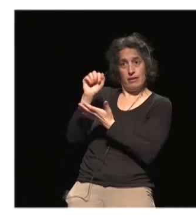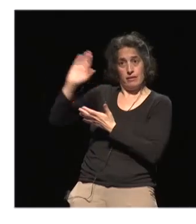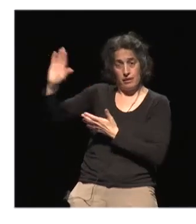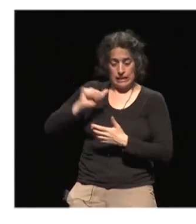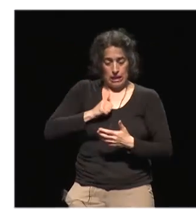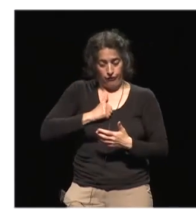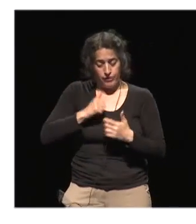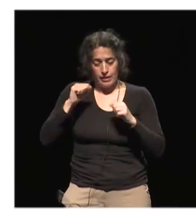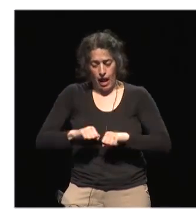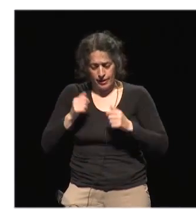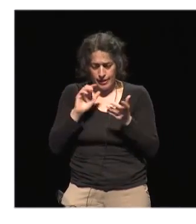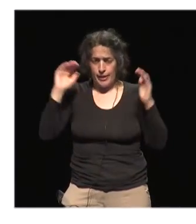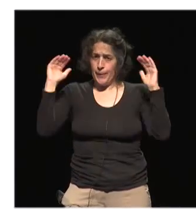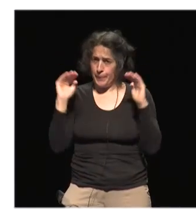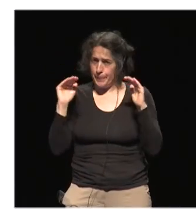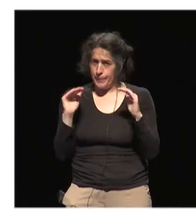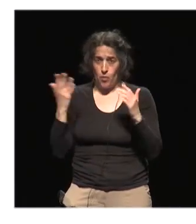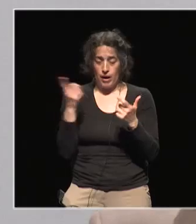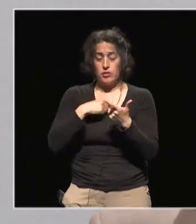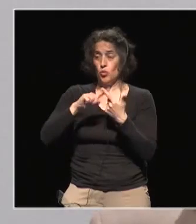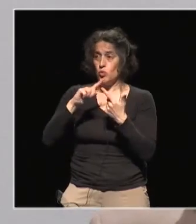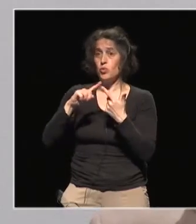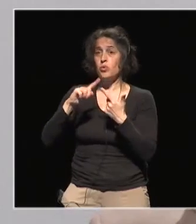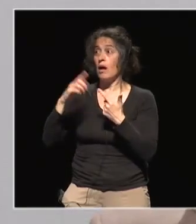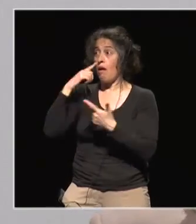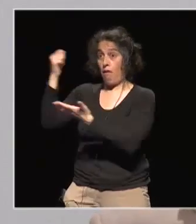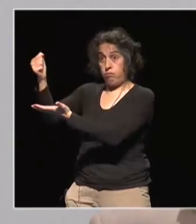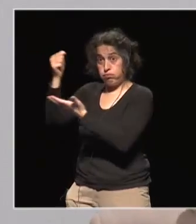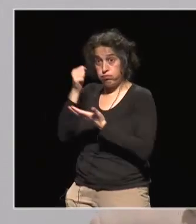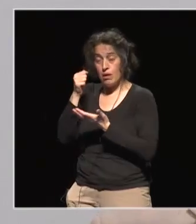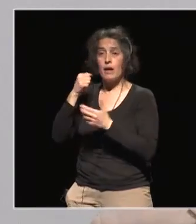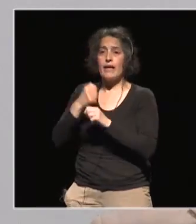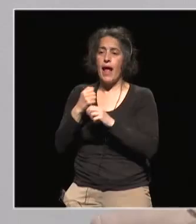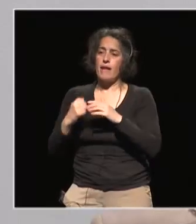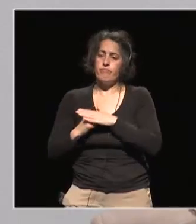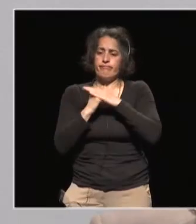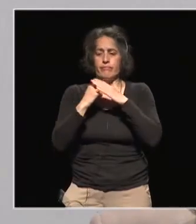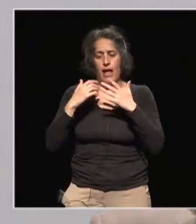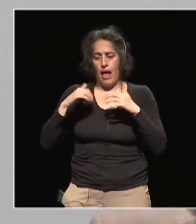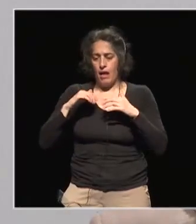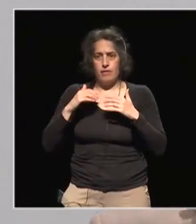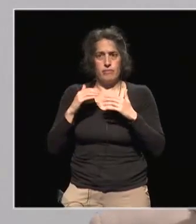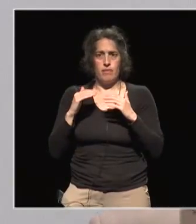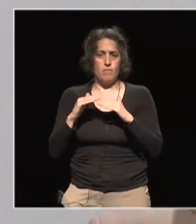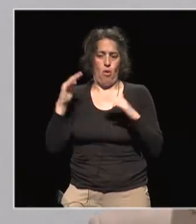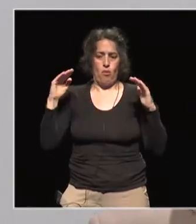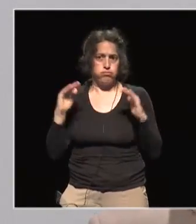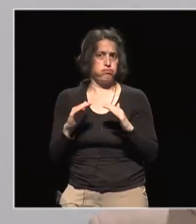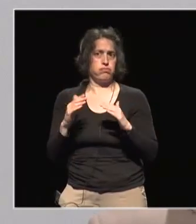help of external aid, that would be a great help for Paris and the follow-up. My second point is on that